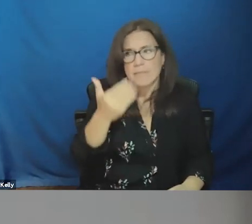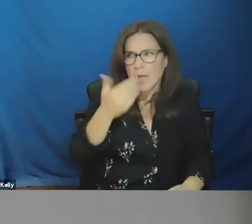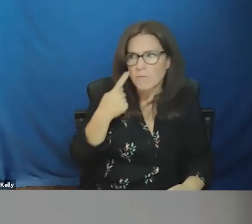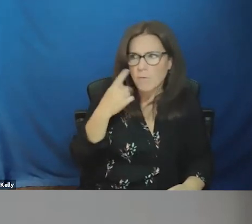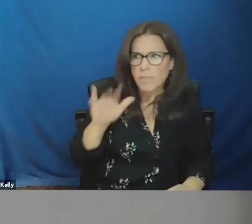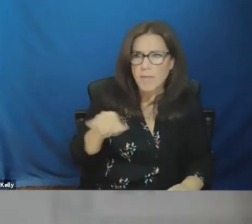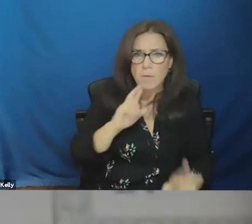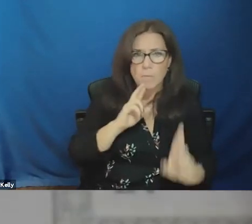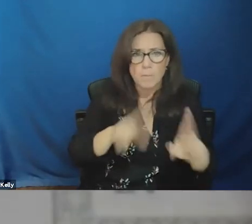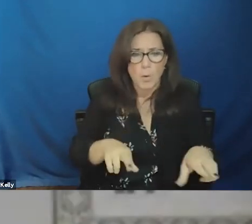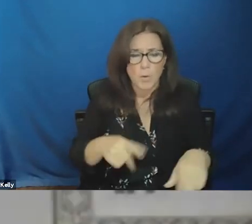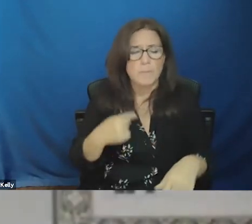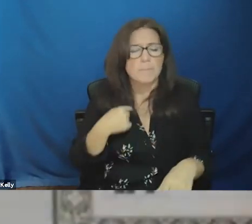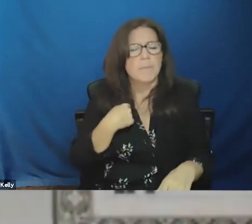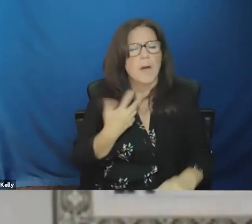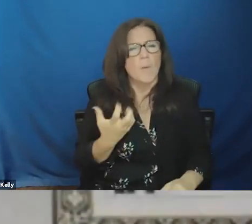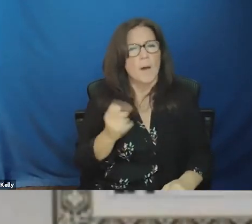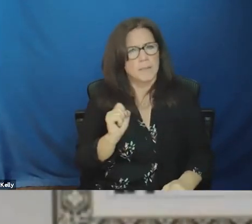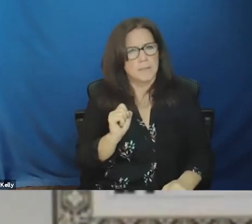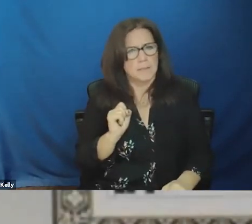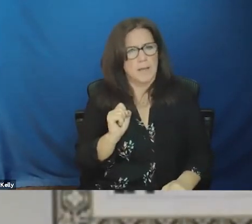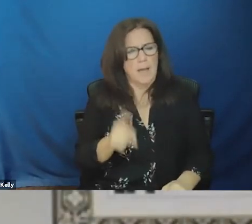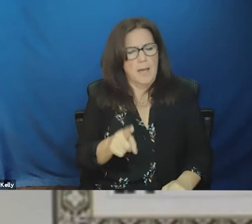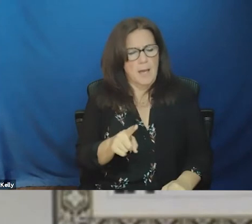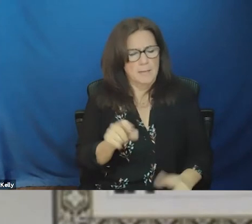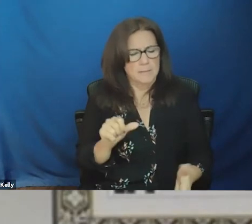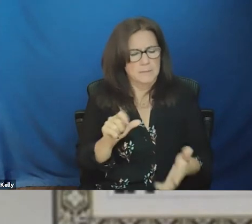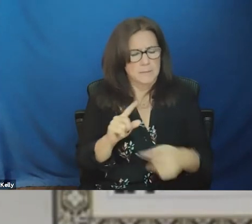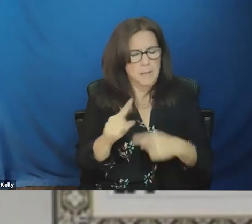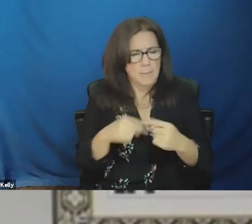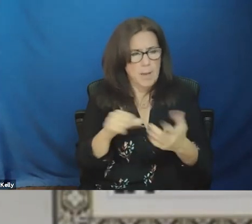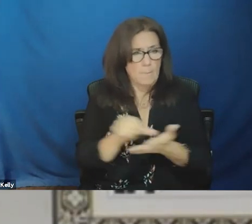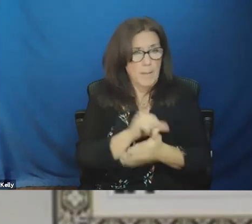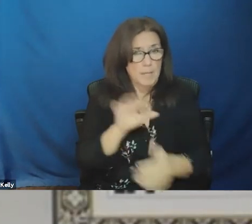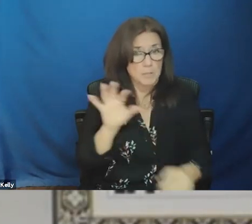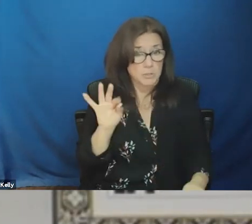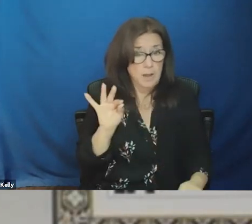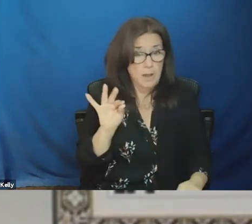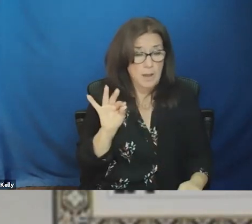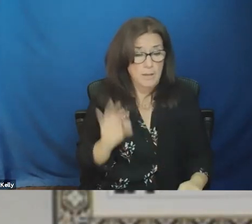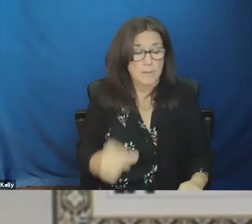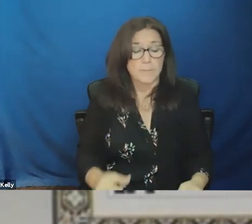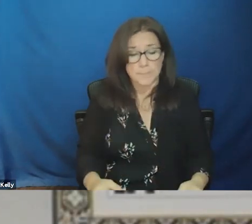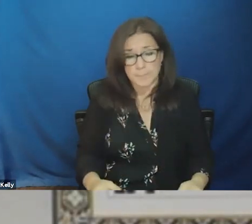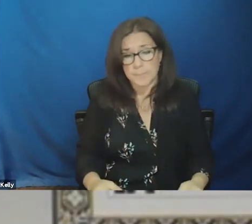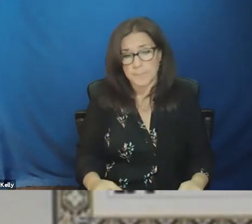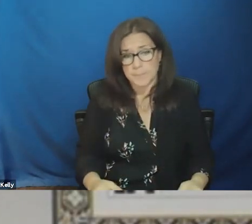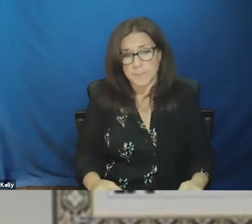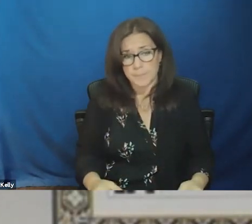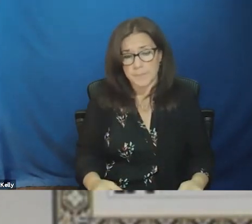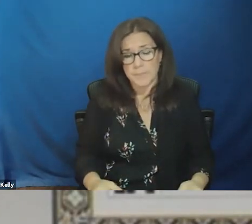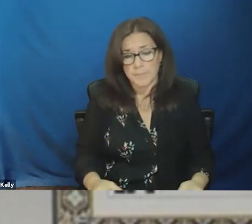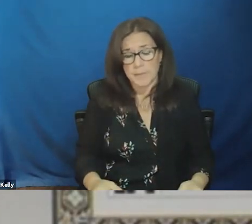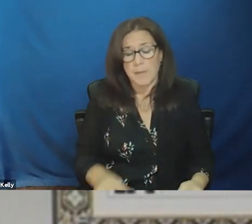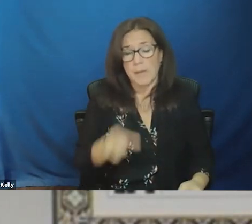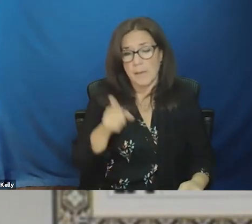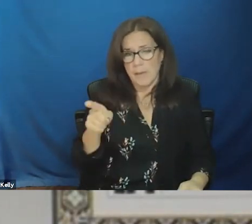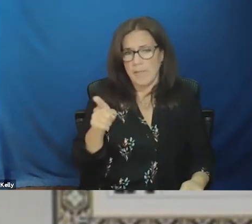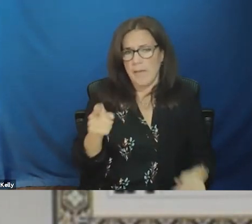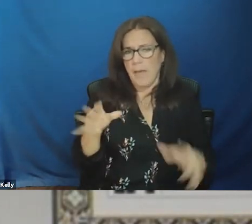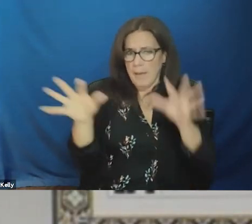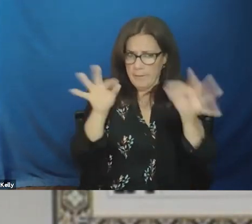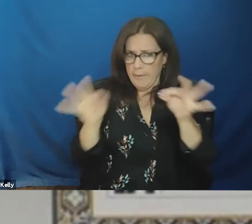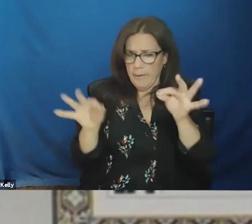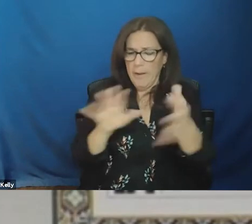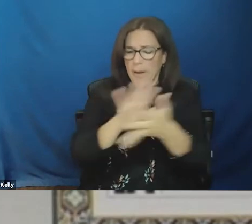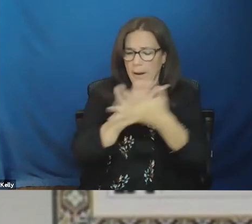I would ask, as I'm looking, I believe it's on page 9, where she's talking about the programs that we're offering or